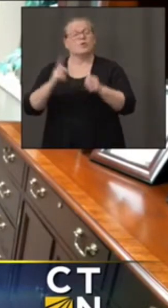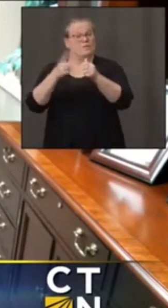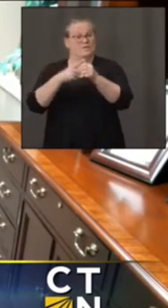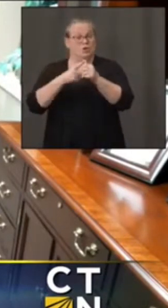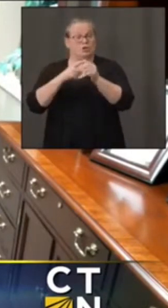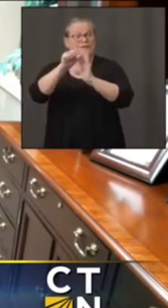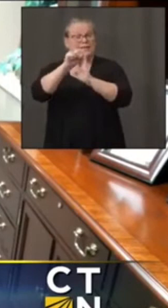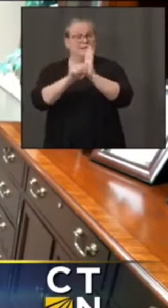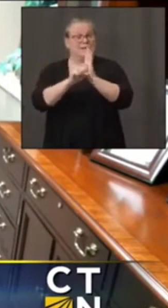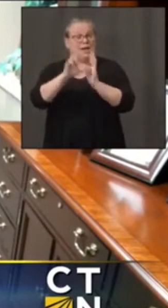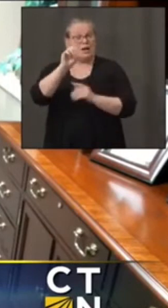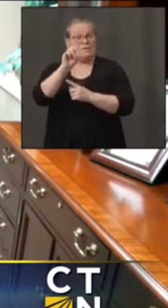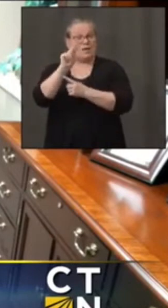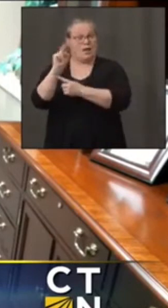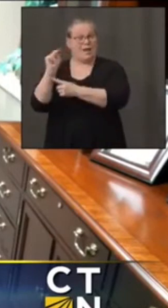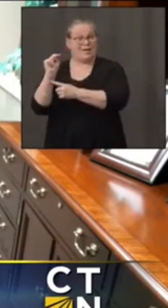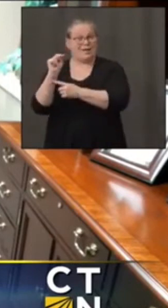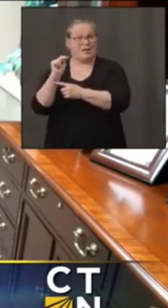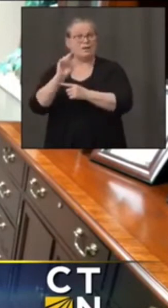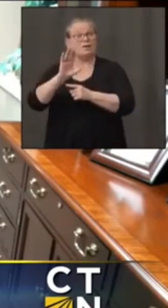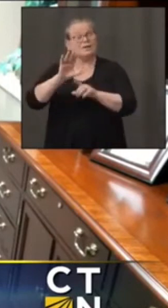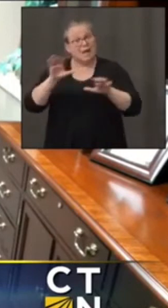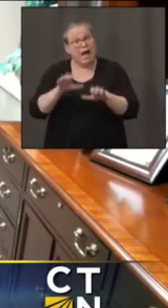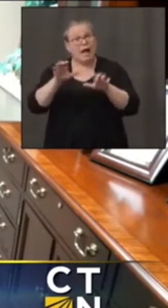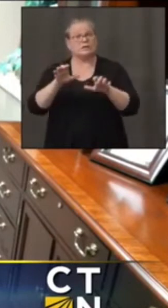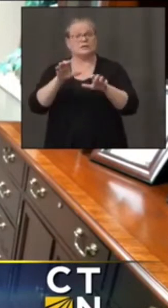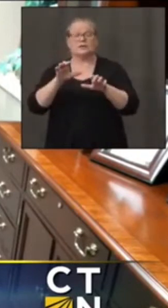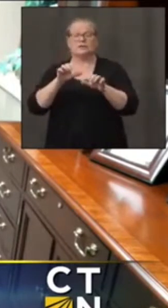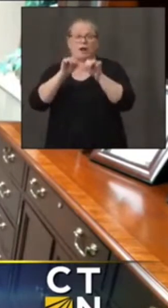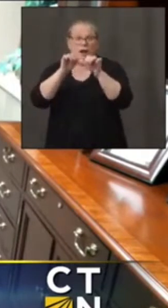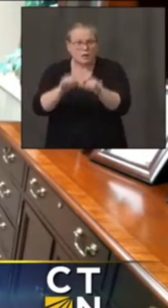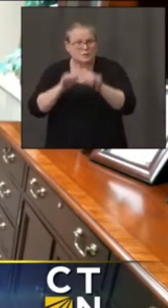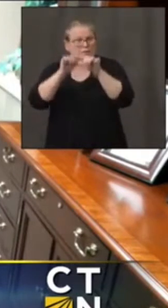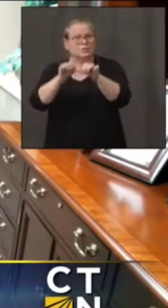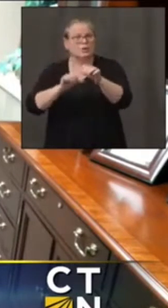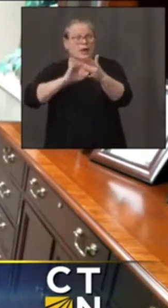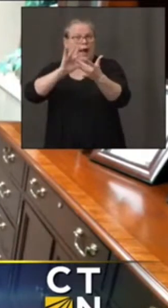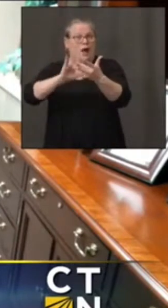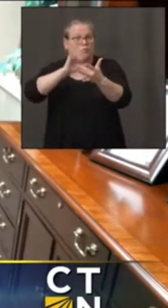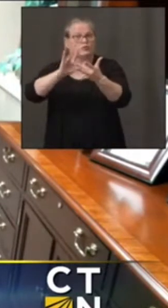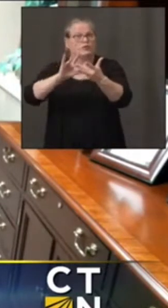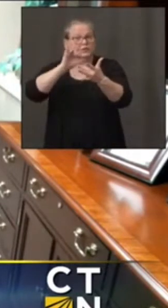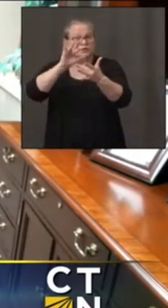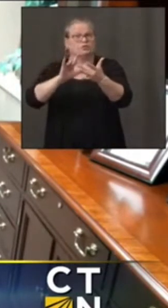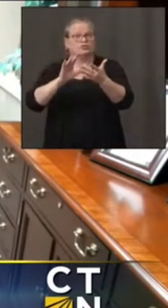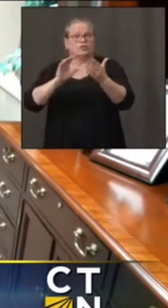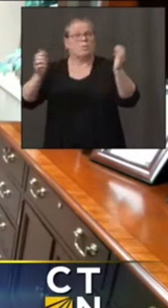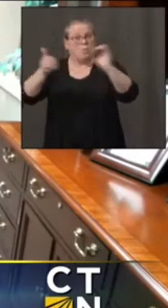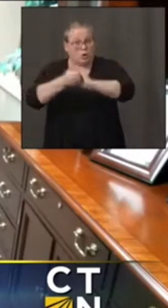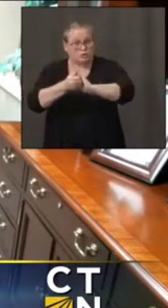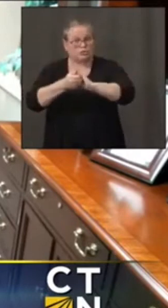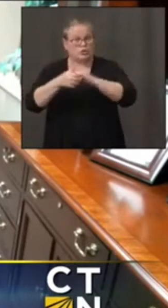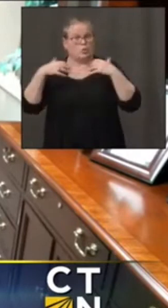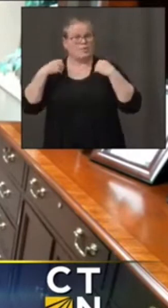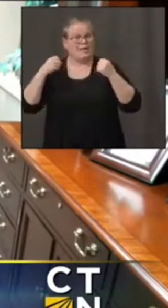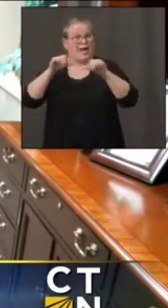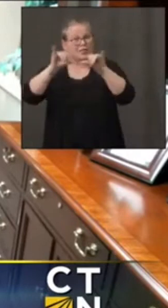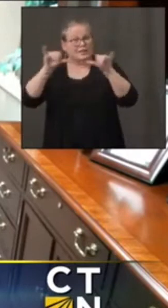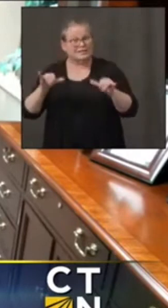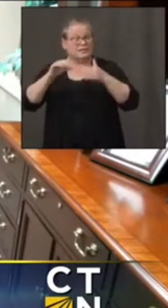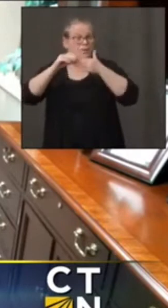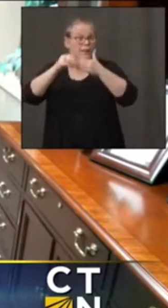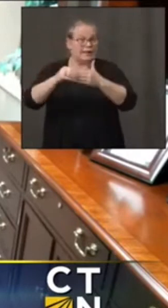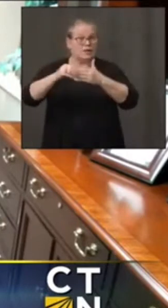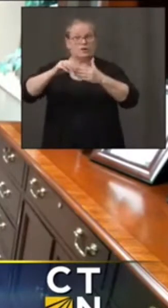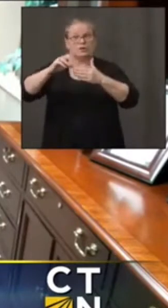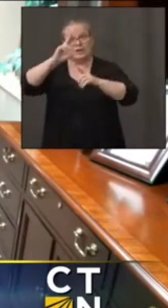for its active and ongoing outreach and partnership with health system leaders and the Hospital